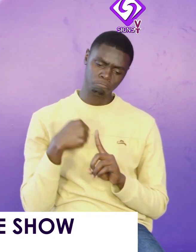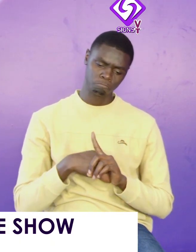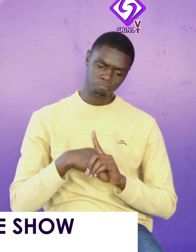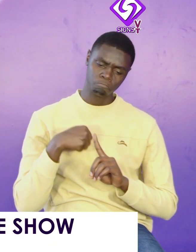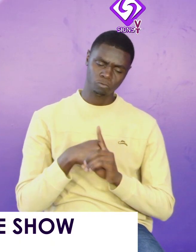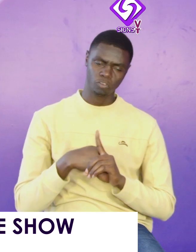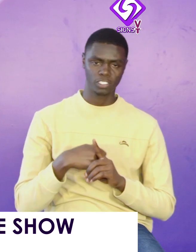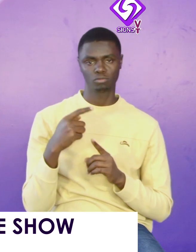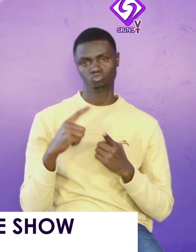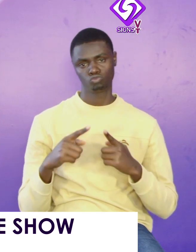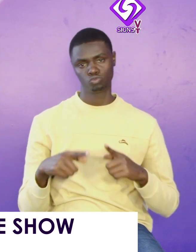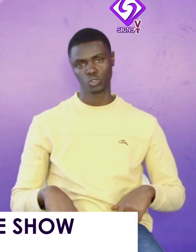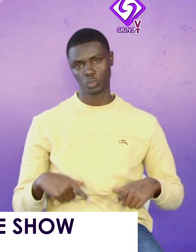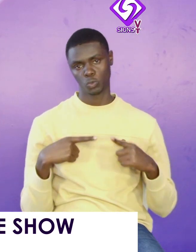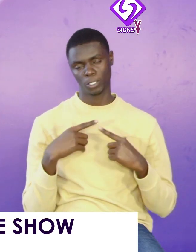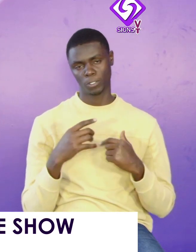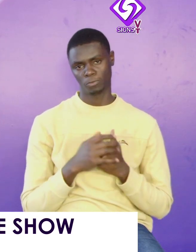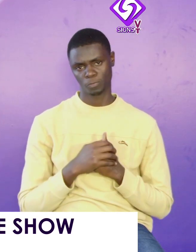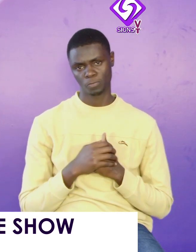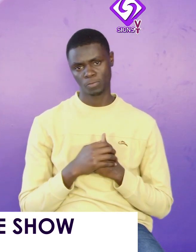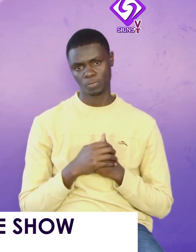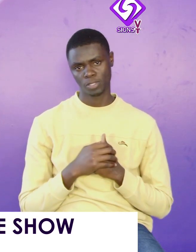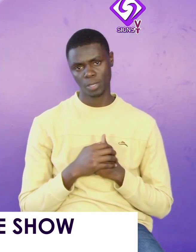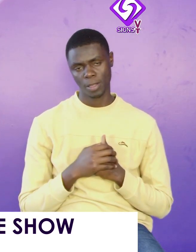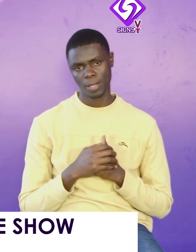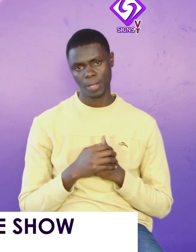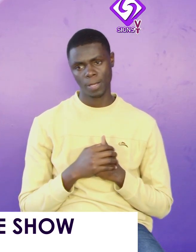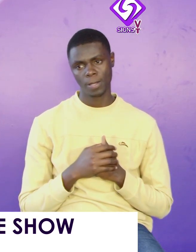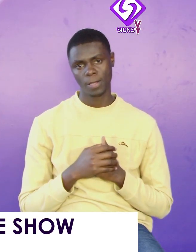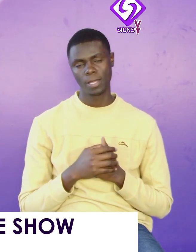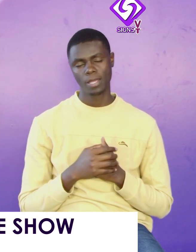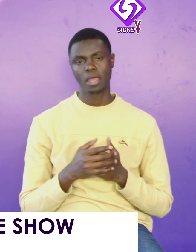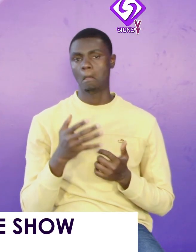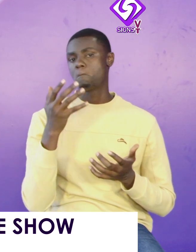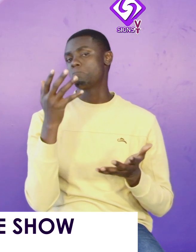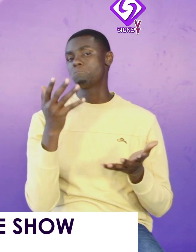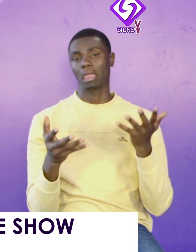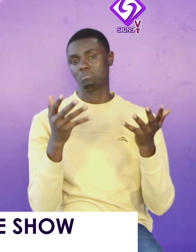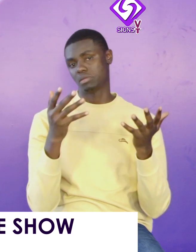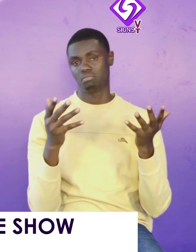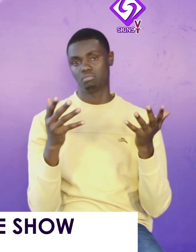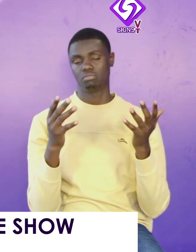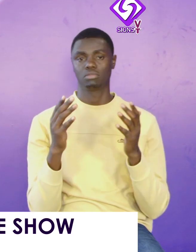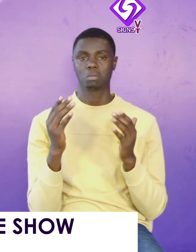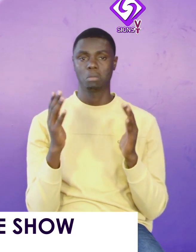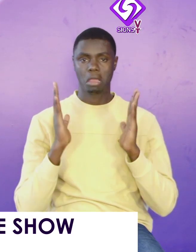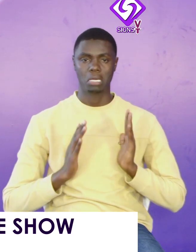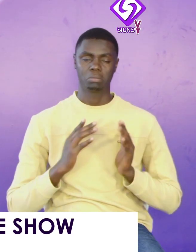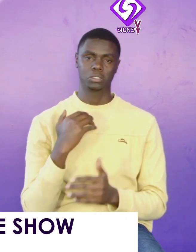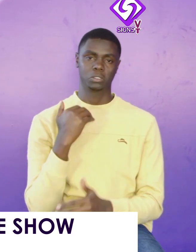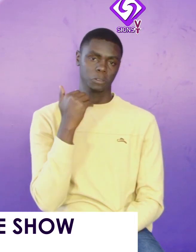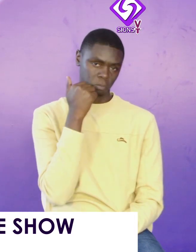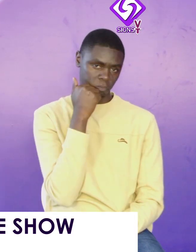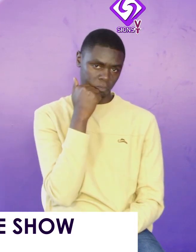desperately for life. There may be somebody who has an issue with their health, and they are doing their very